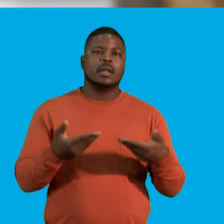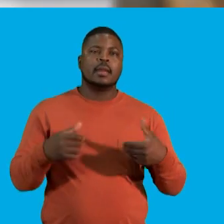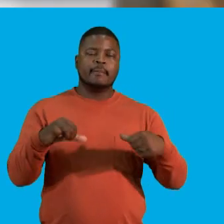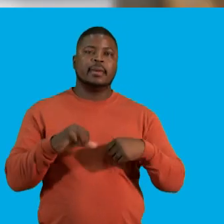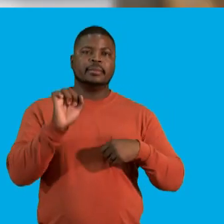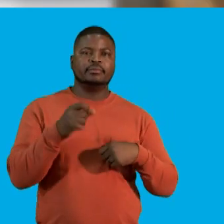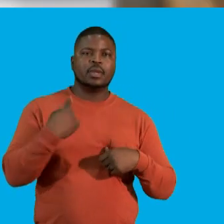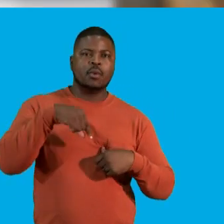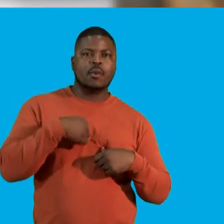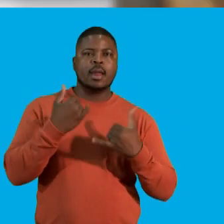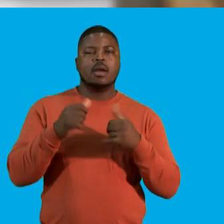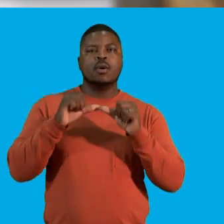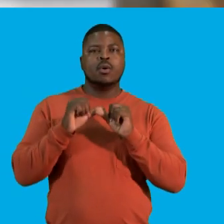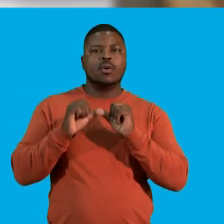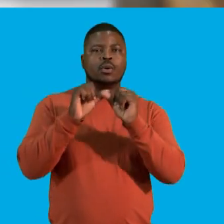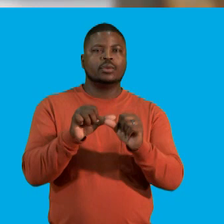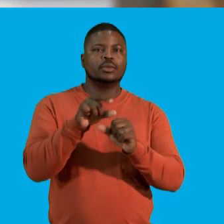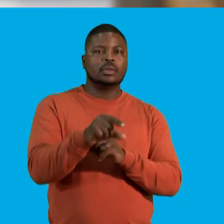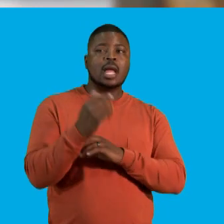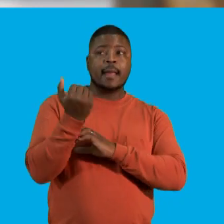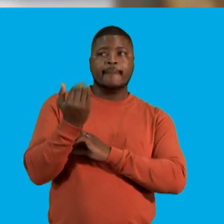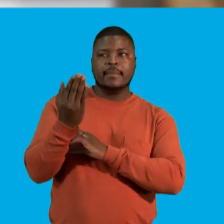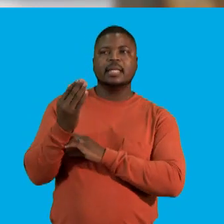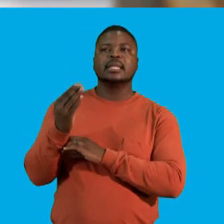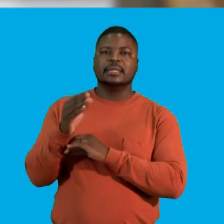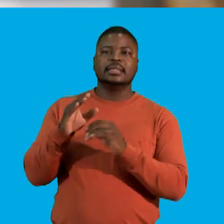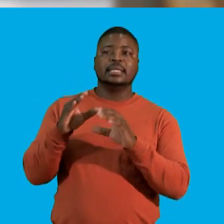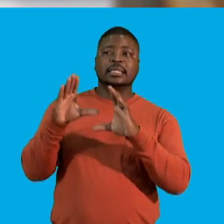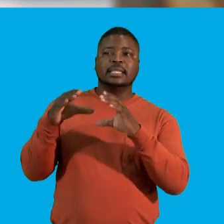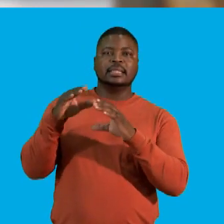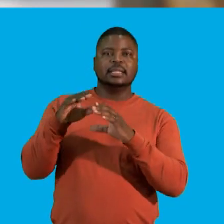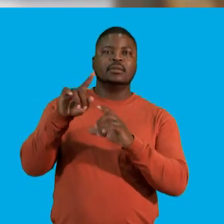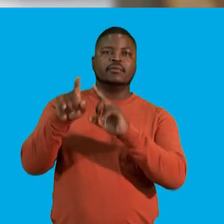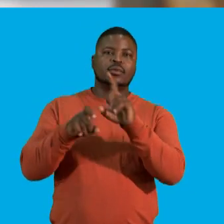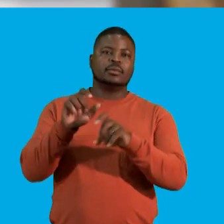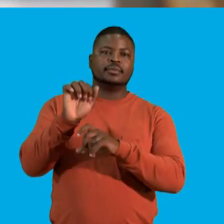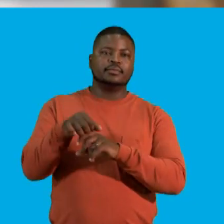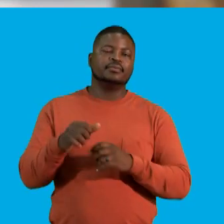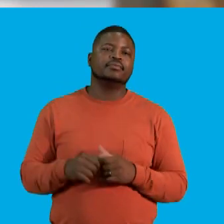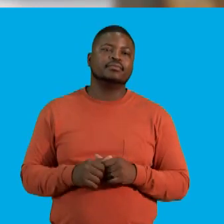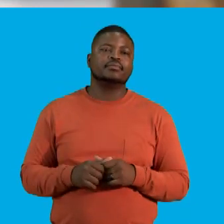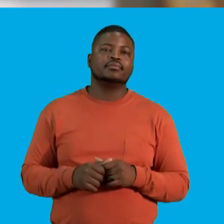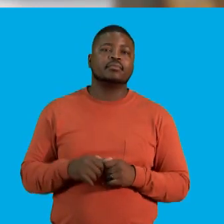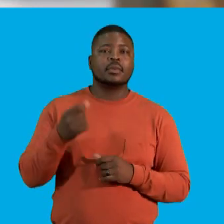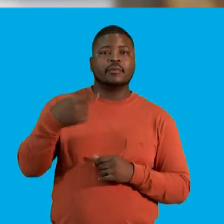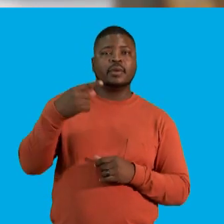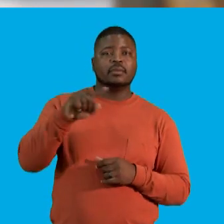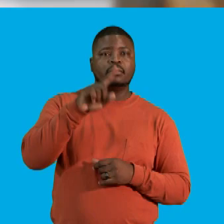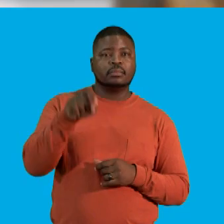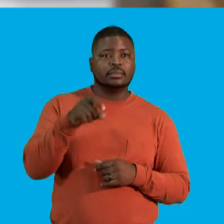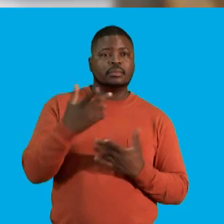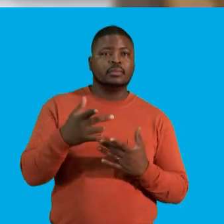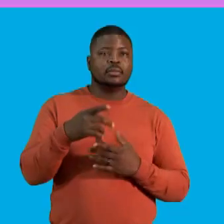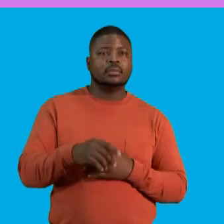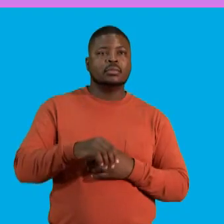Welcome back. Now we are continuing with our application section. The first question is,